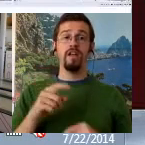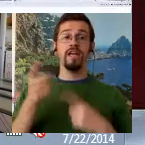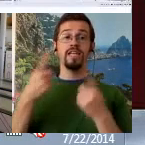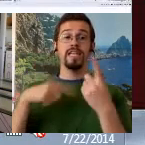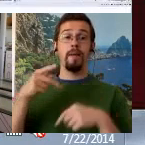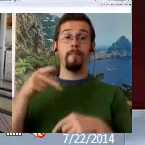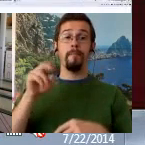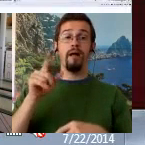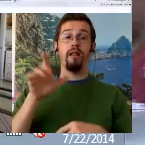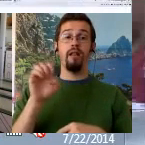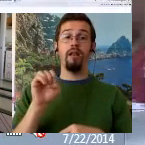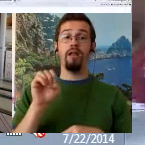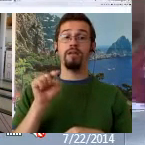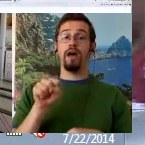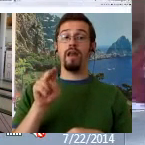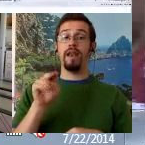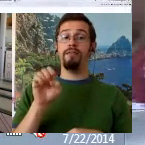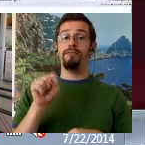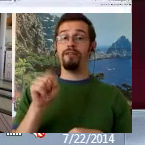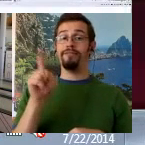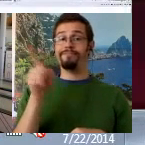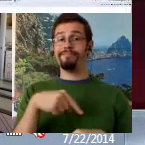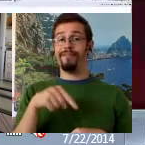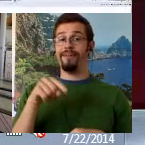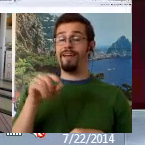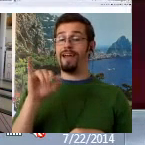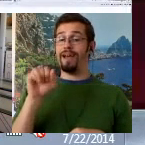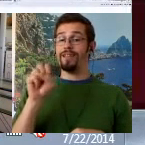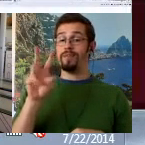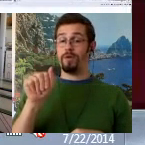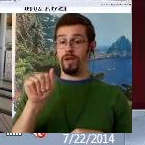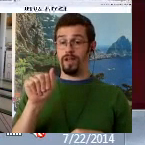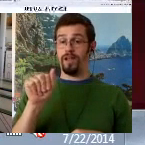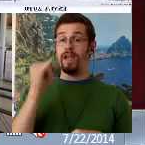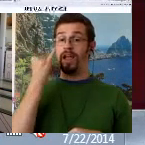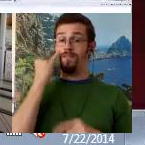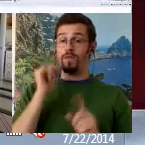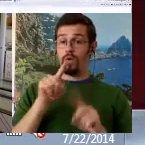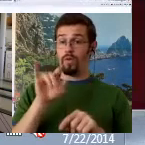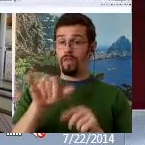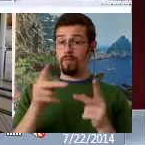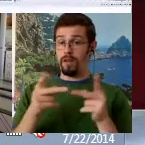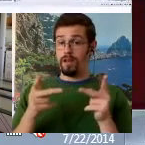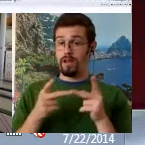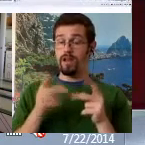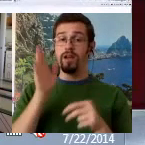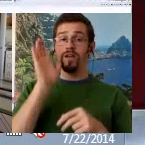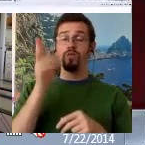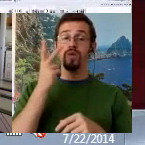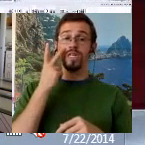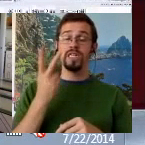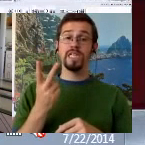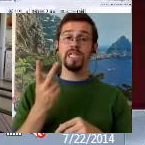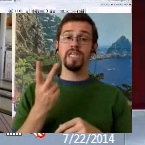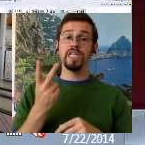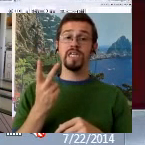signpuddle.net/ISWA. Yes. And if you go to that website, you'll see that the